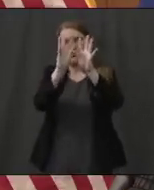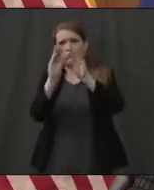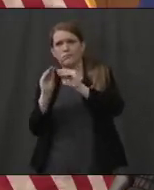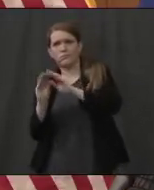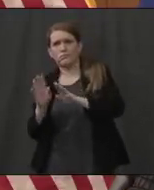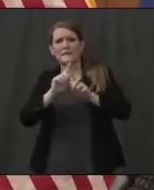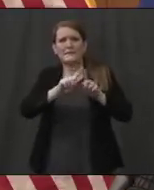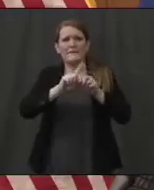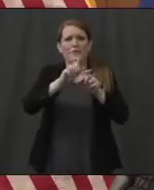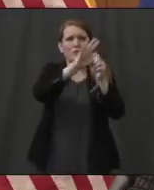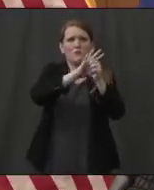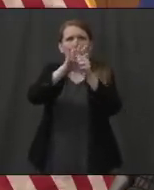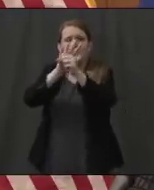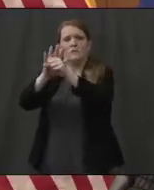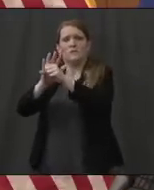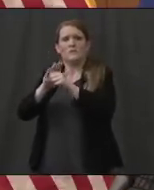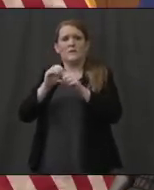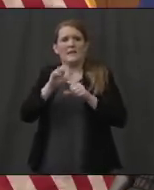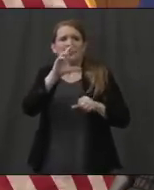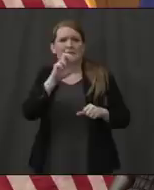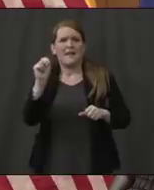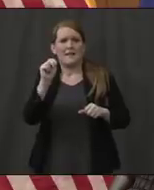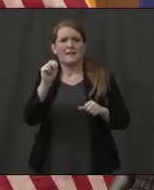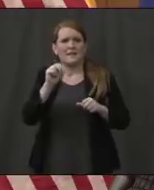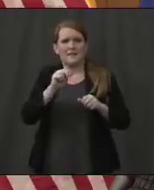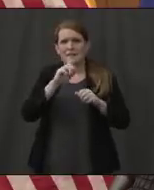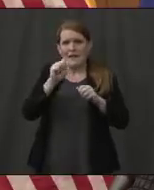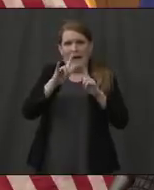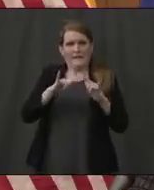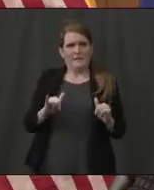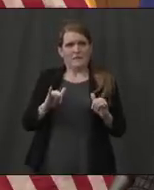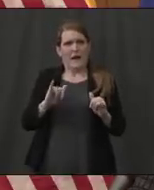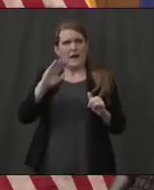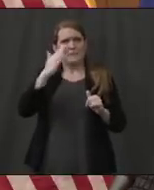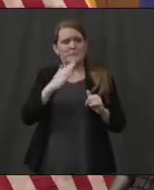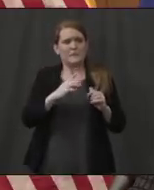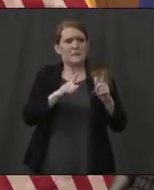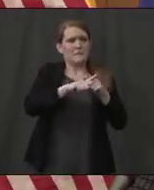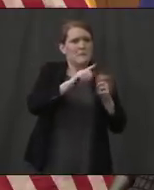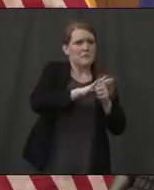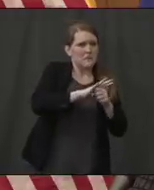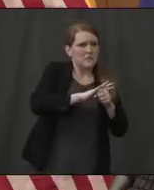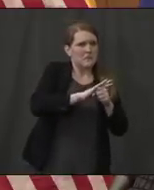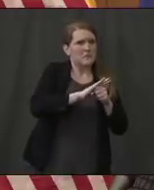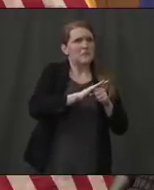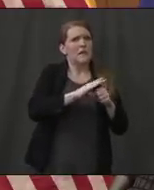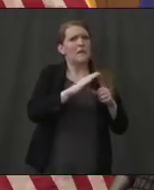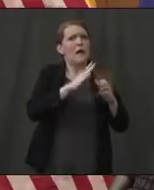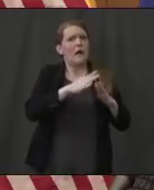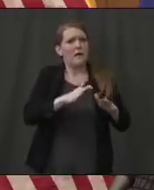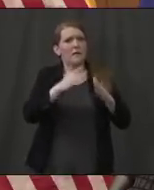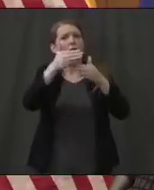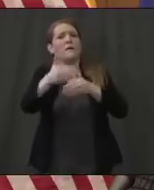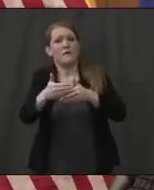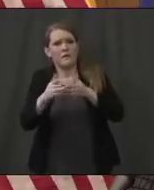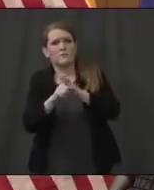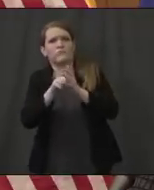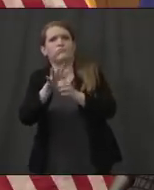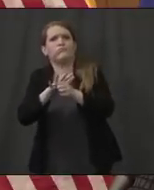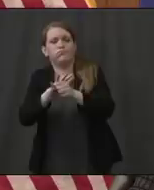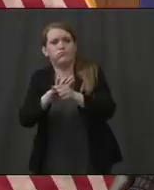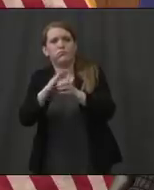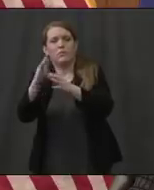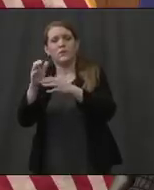capacity elsewhere in the state, we want to identify it, we want to take advantage of it, and that's really what this is about, actively